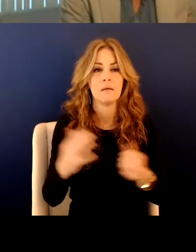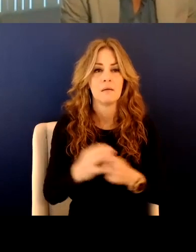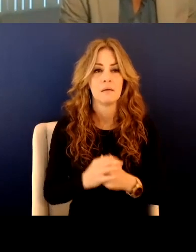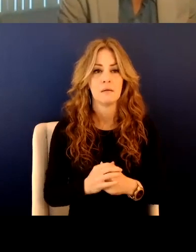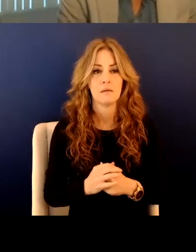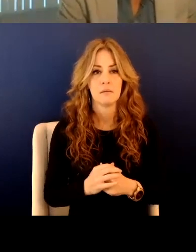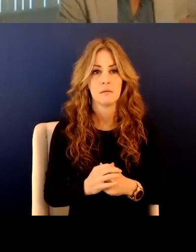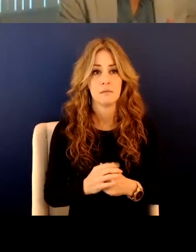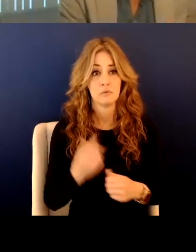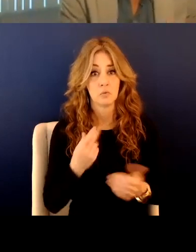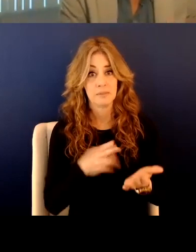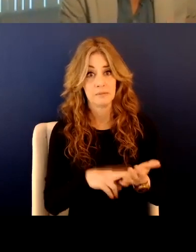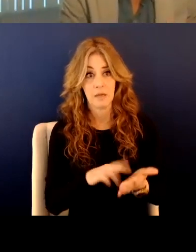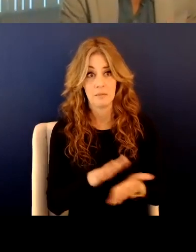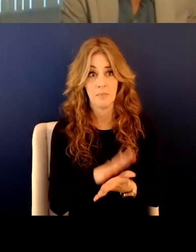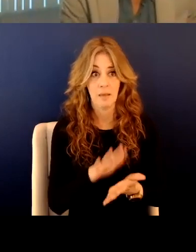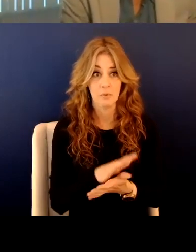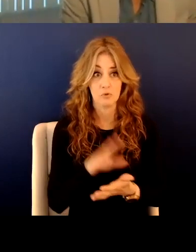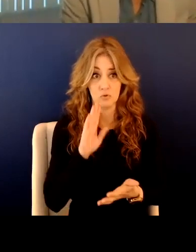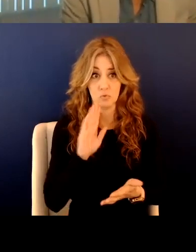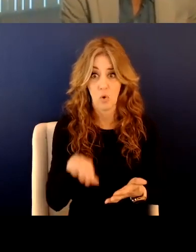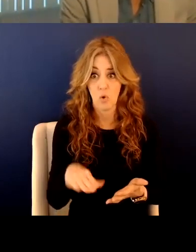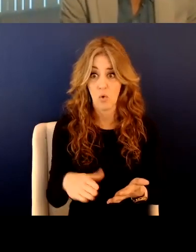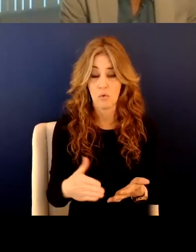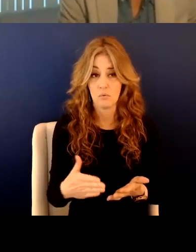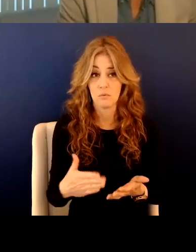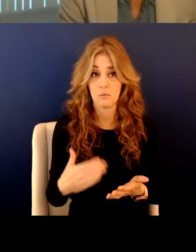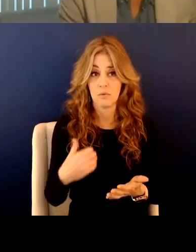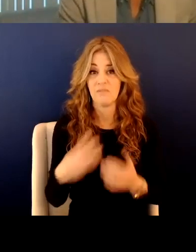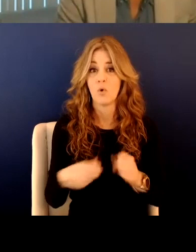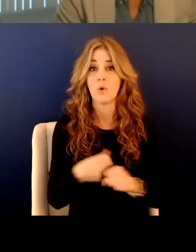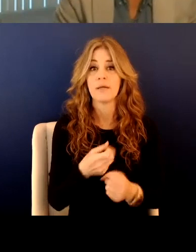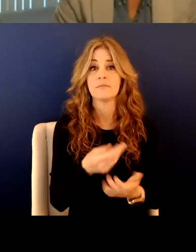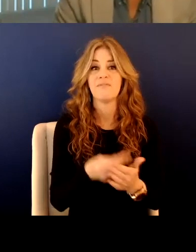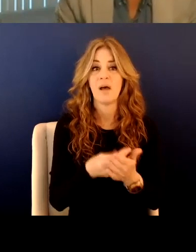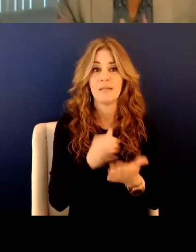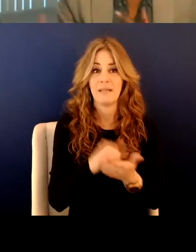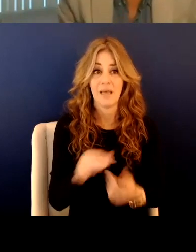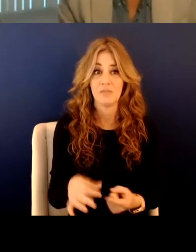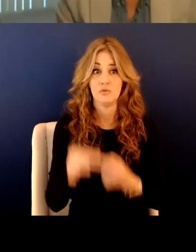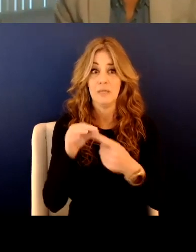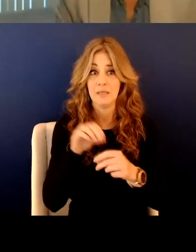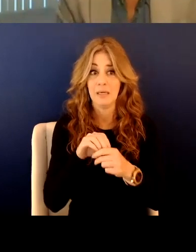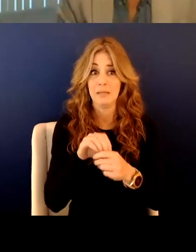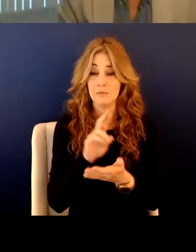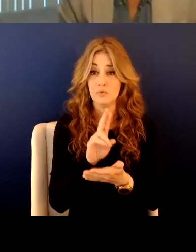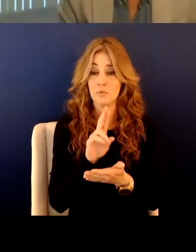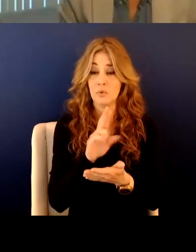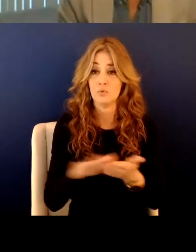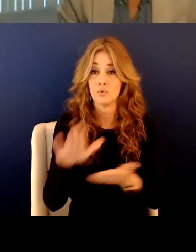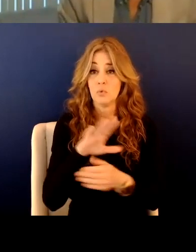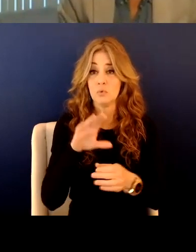when we sign our papers, it's like, you know that at least you have at least 4 years of funding, which is very unique across our schools at USC. At the